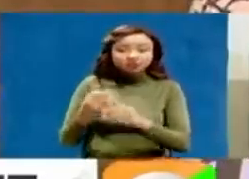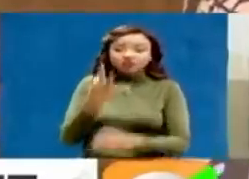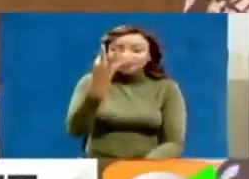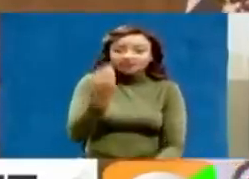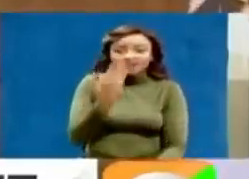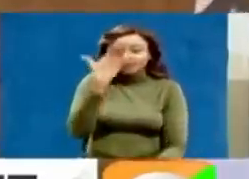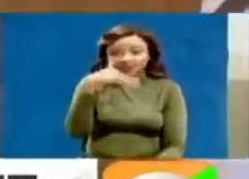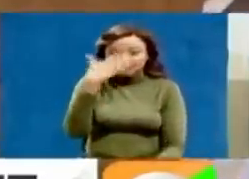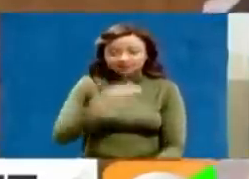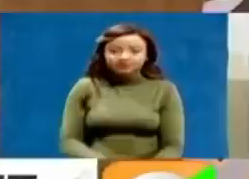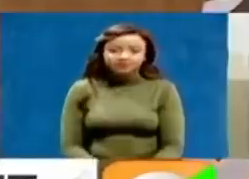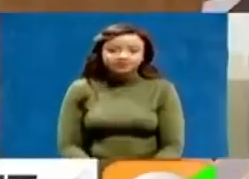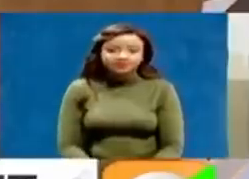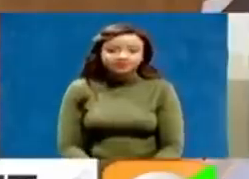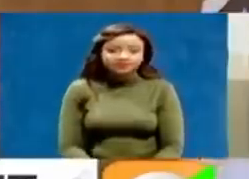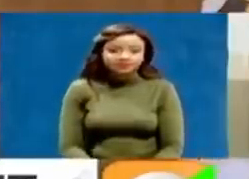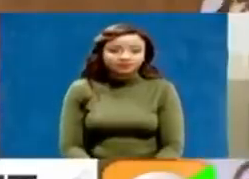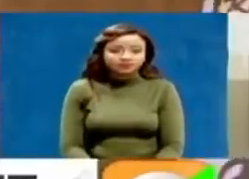30 days.